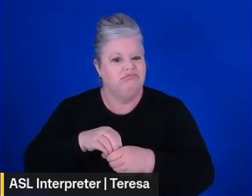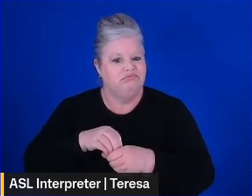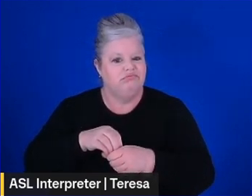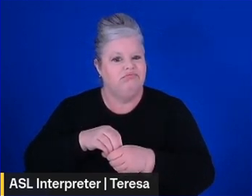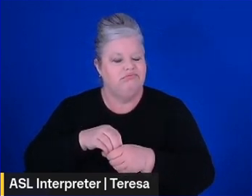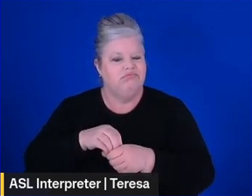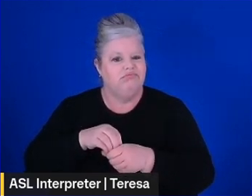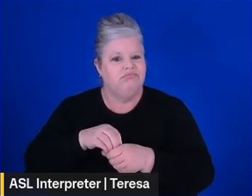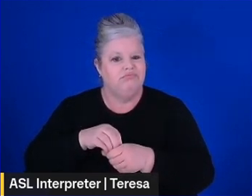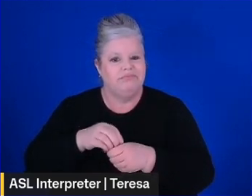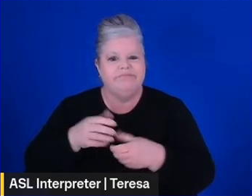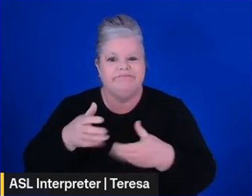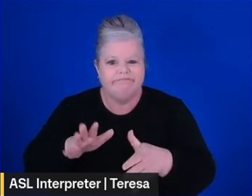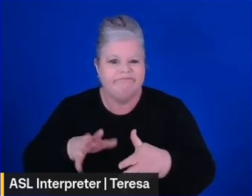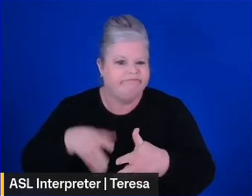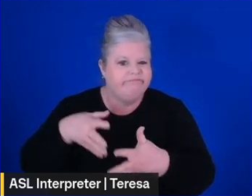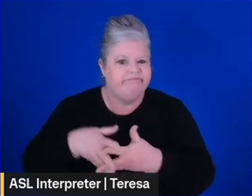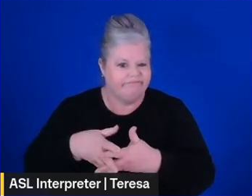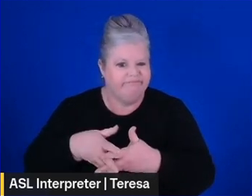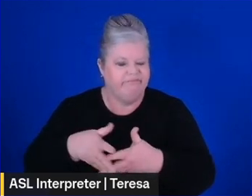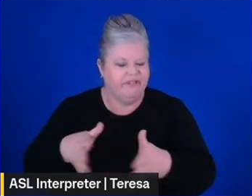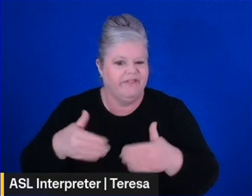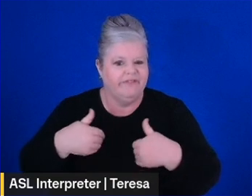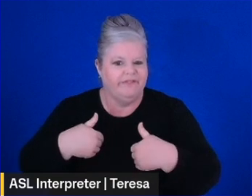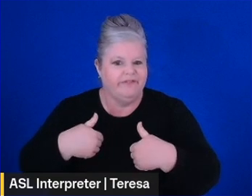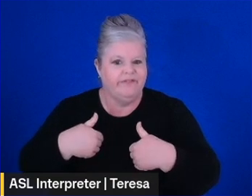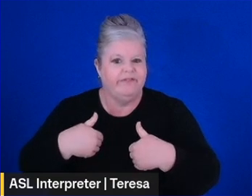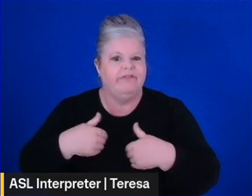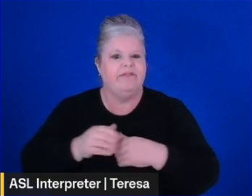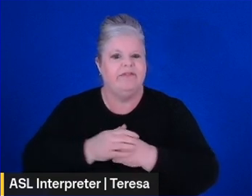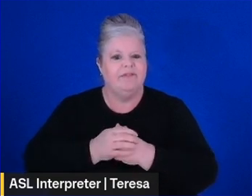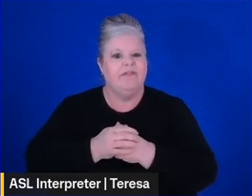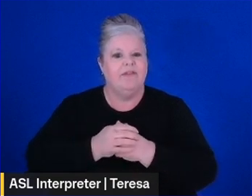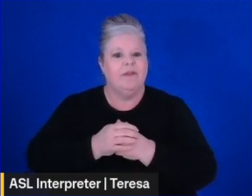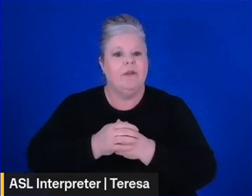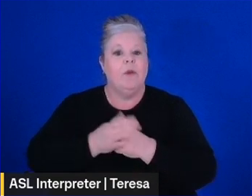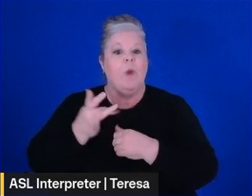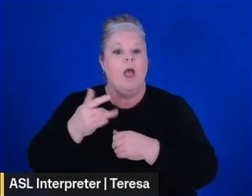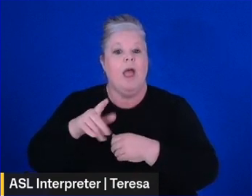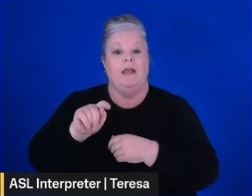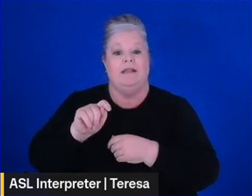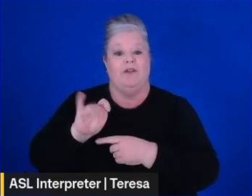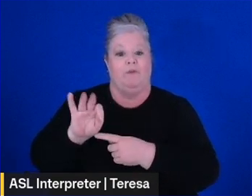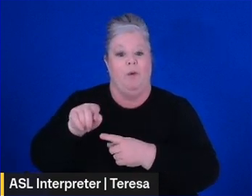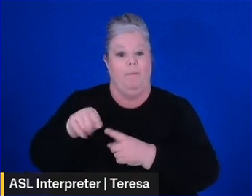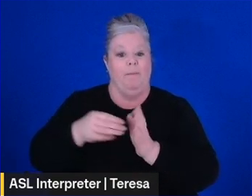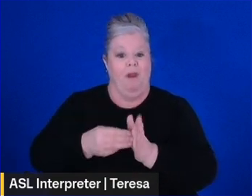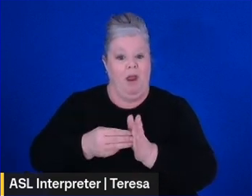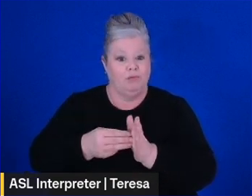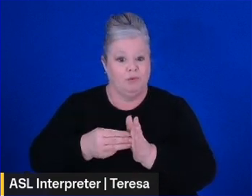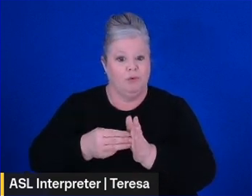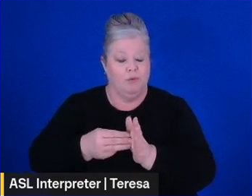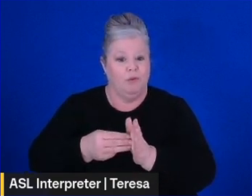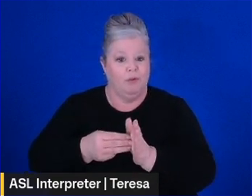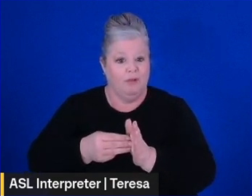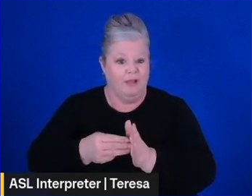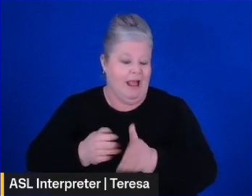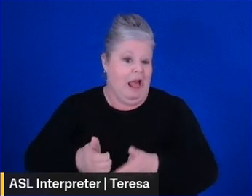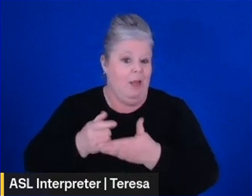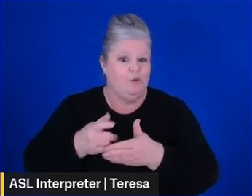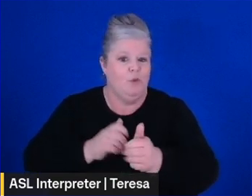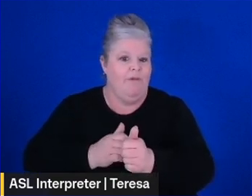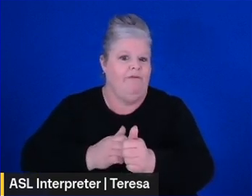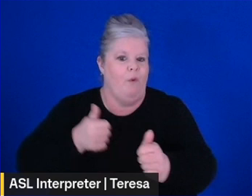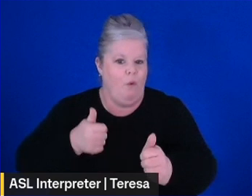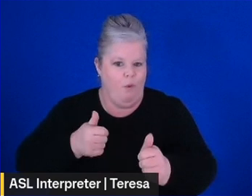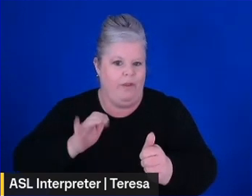basically standard Terraform module avoid to include the provider configuration. So it